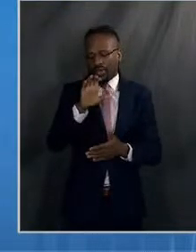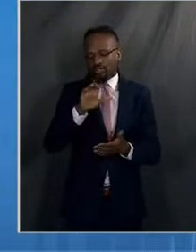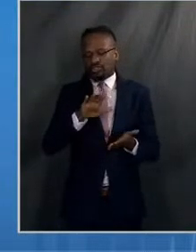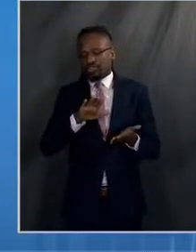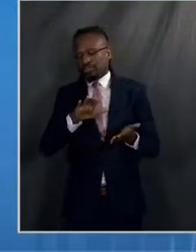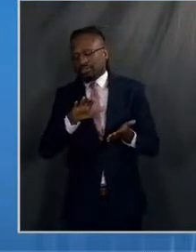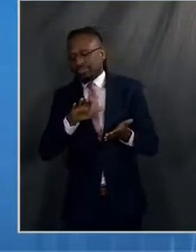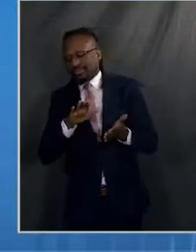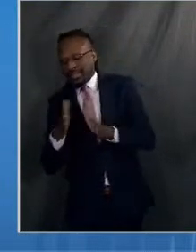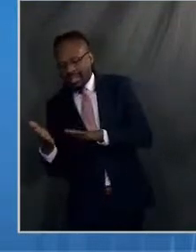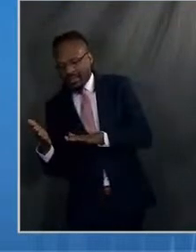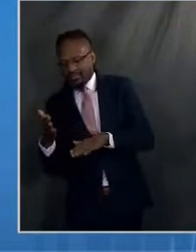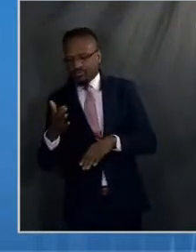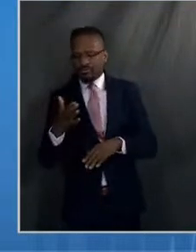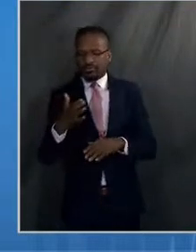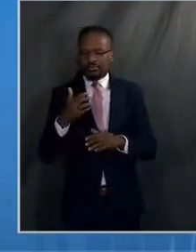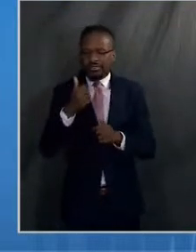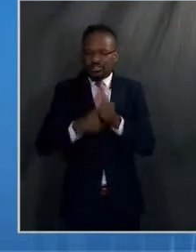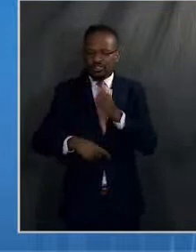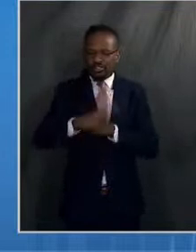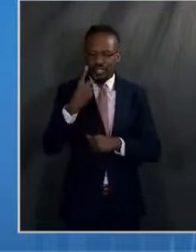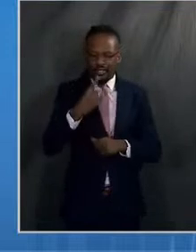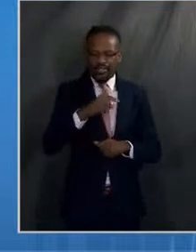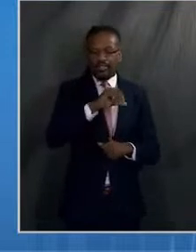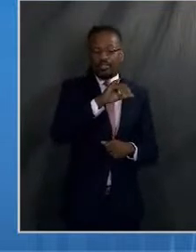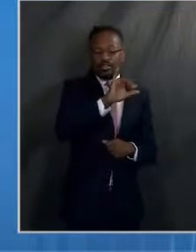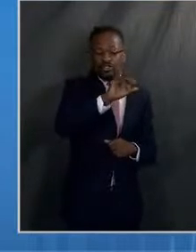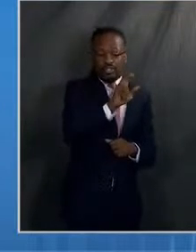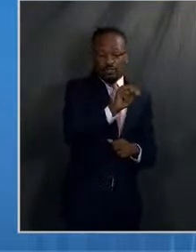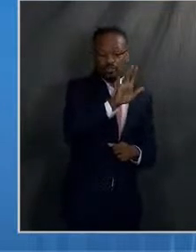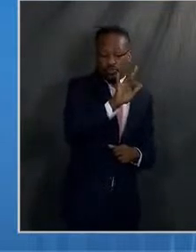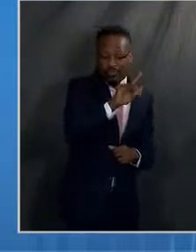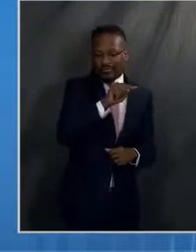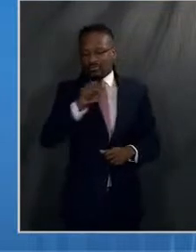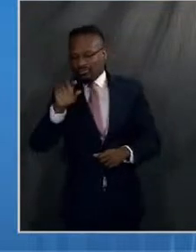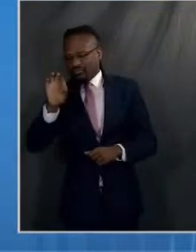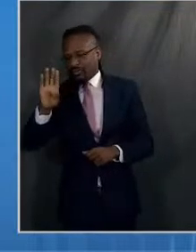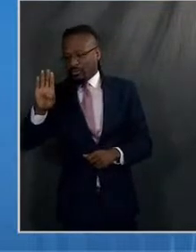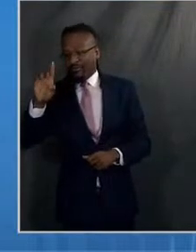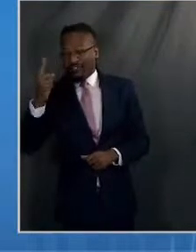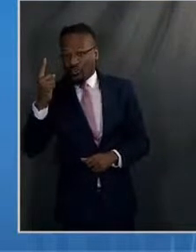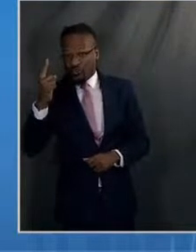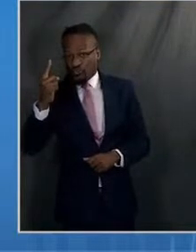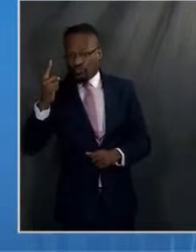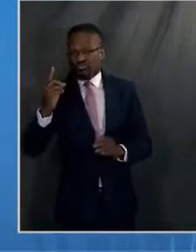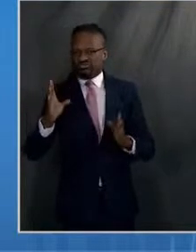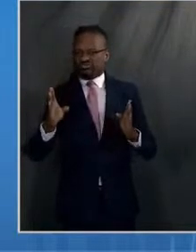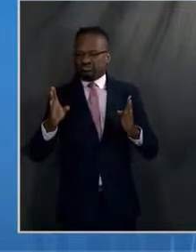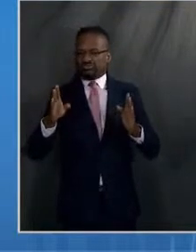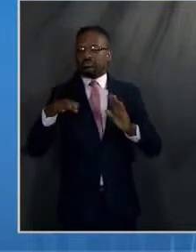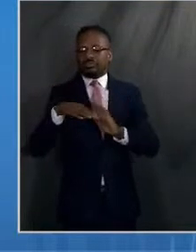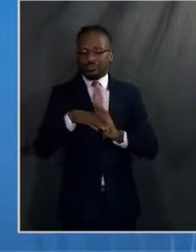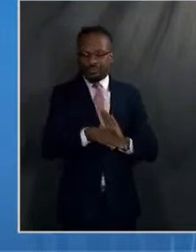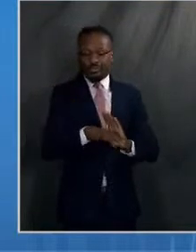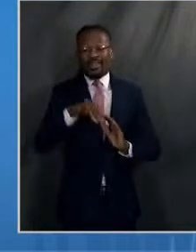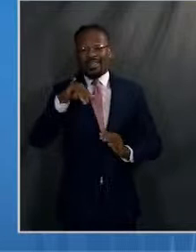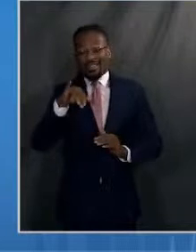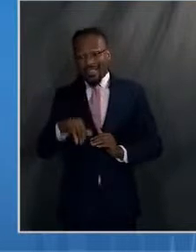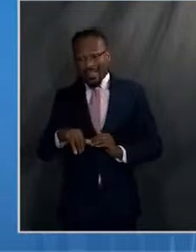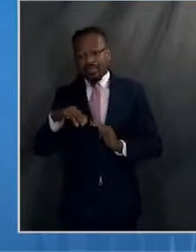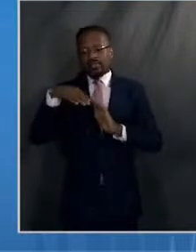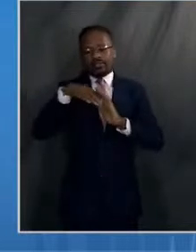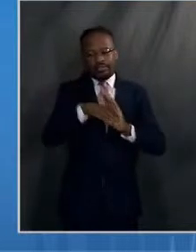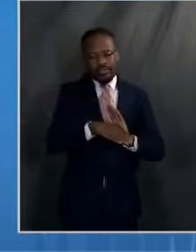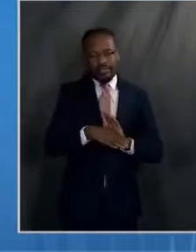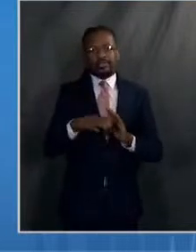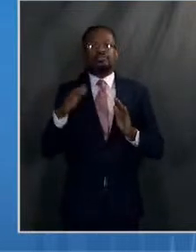January 26th to February 1st. And the recent decline in hospitalizations gives us hope that the number of